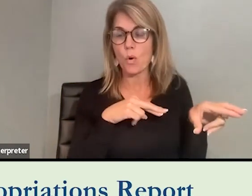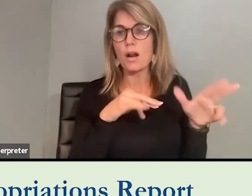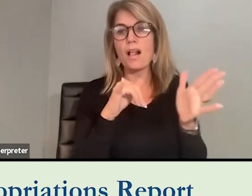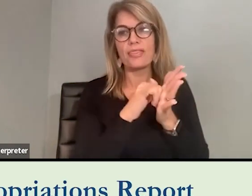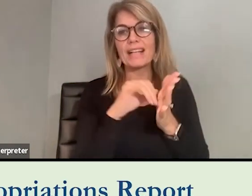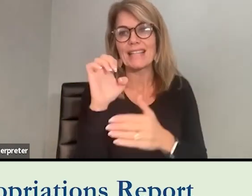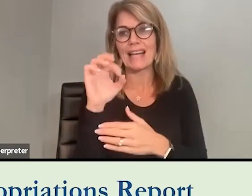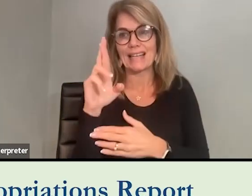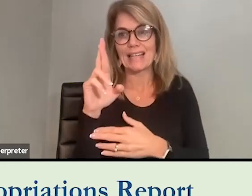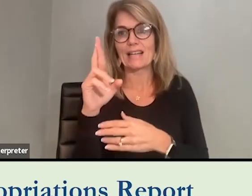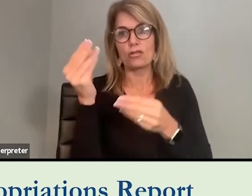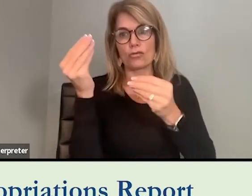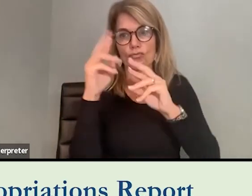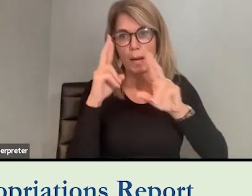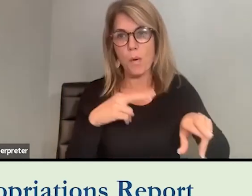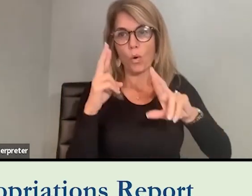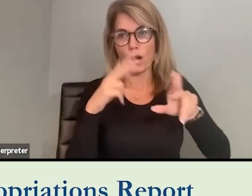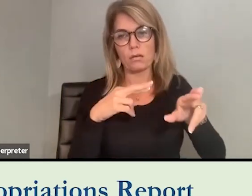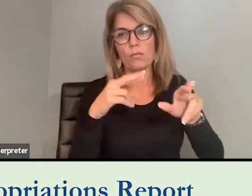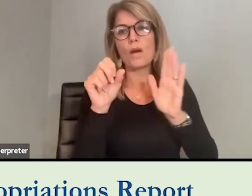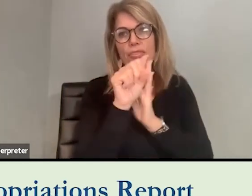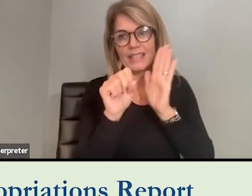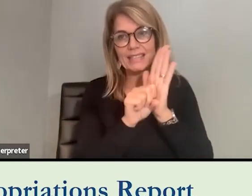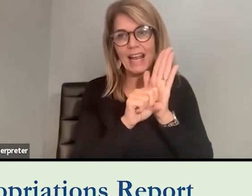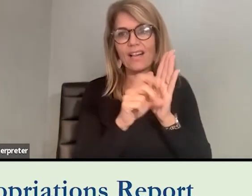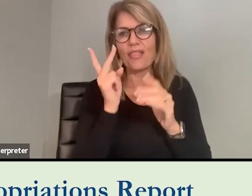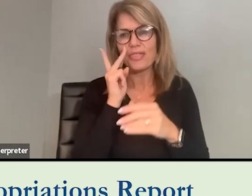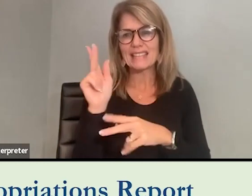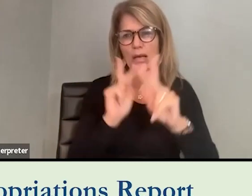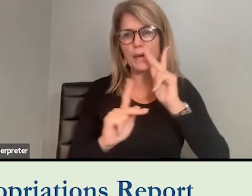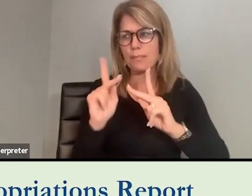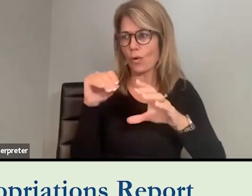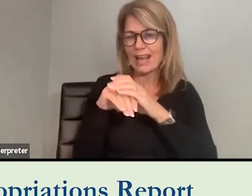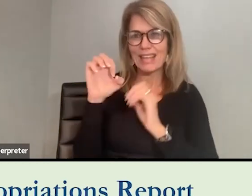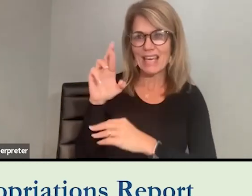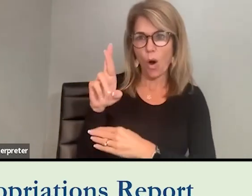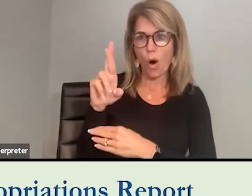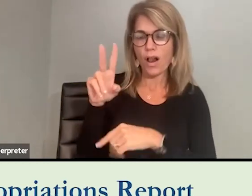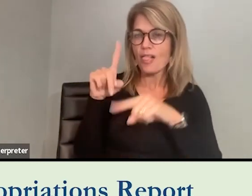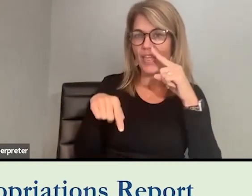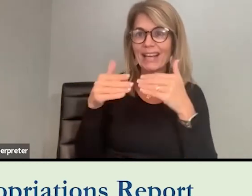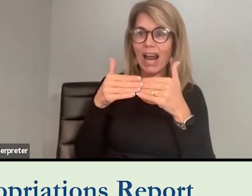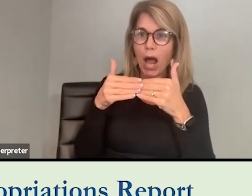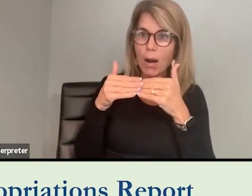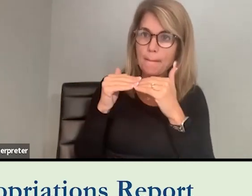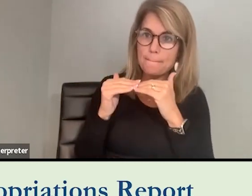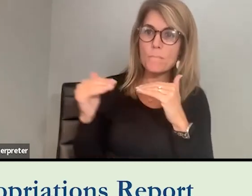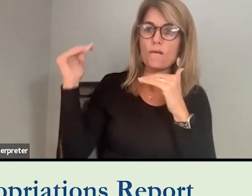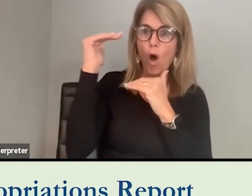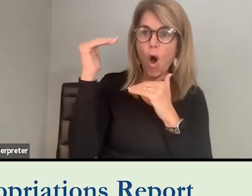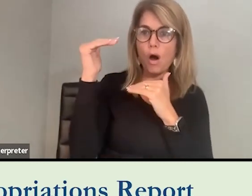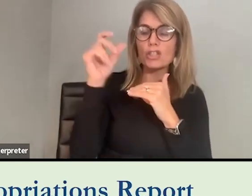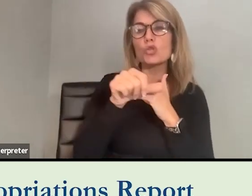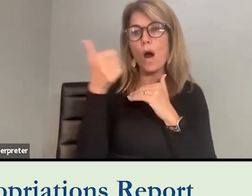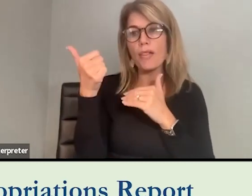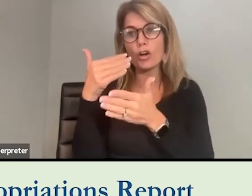a lot of states because they're seeing many people boarded up in the emergency rooms who can't move on to other elements. And it is the